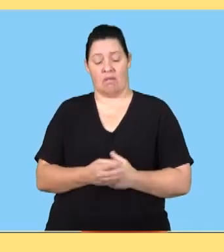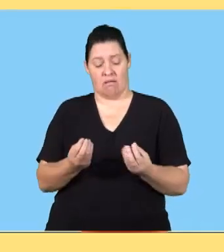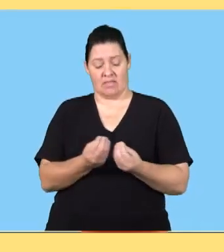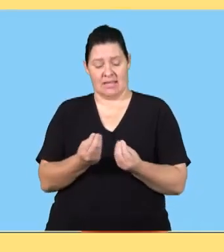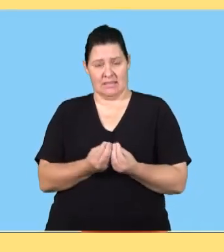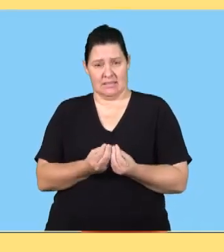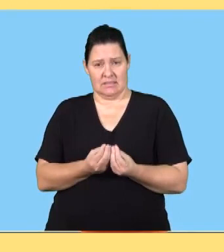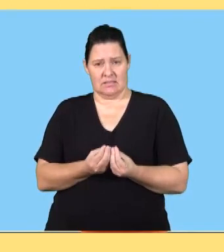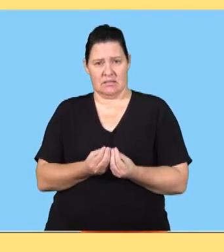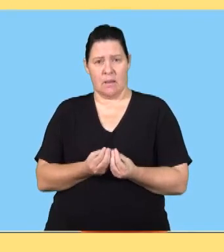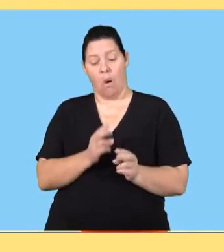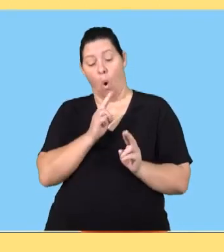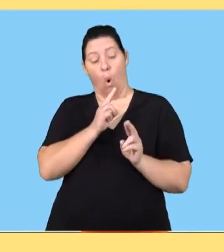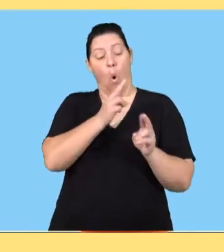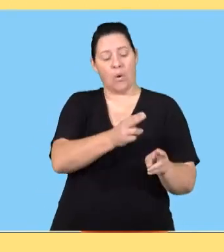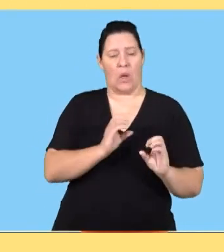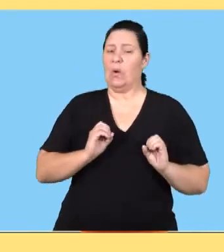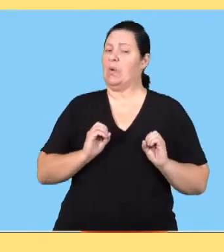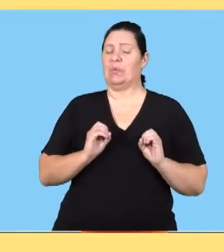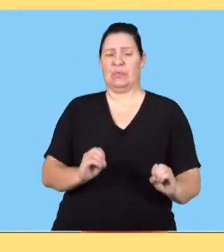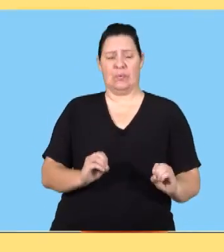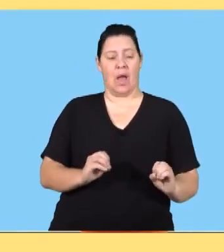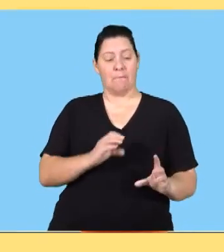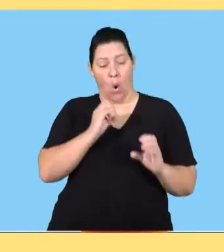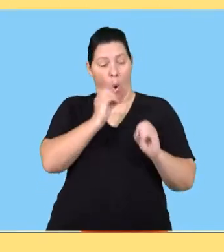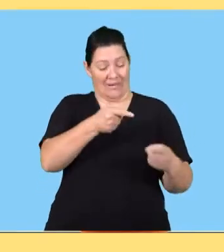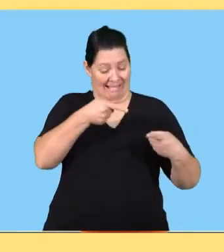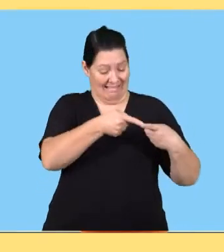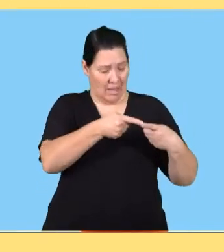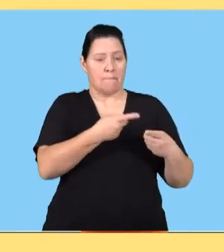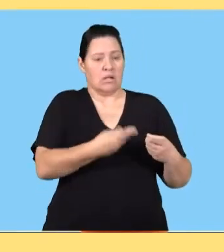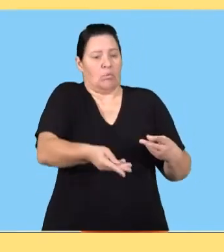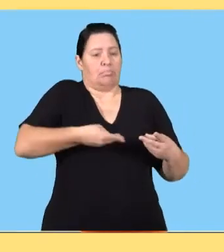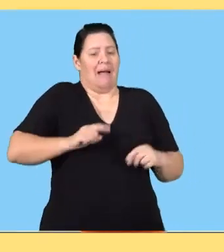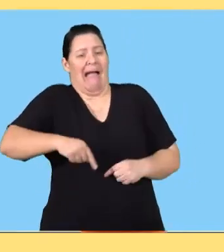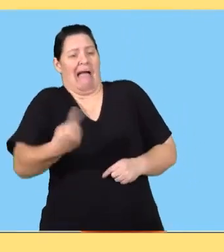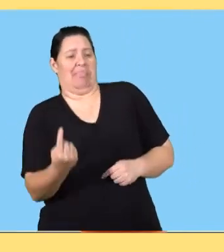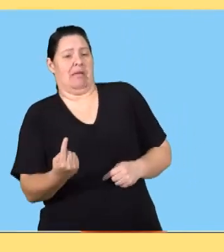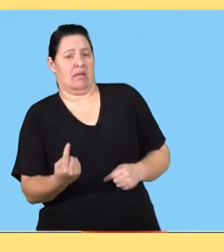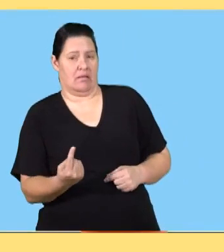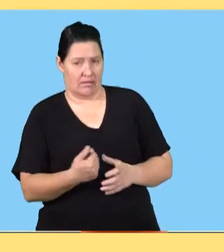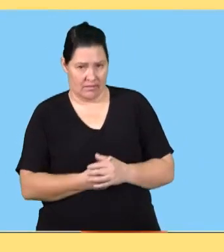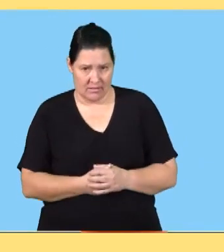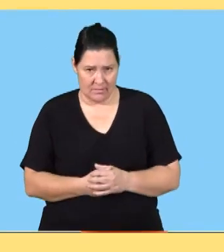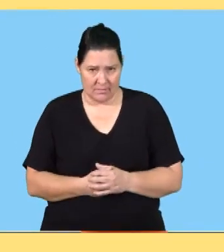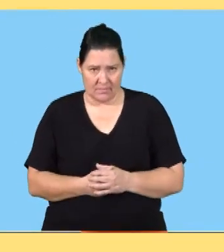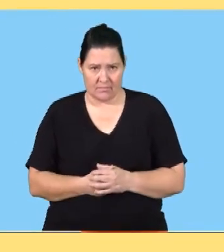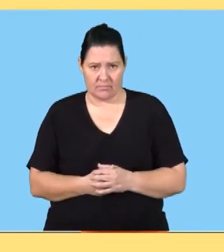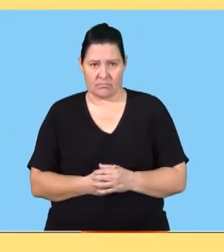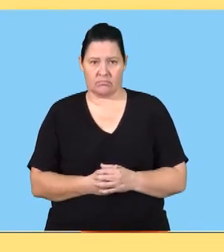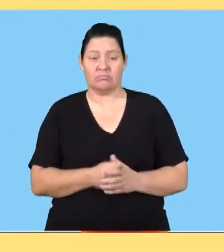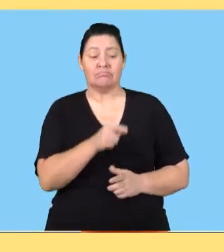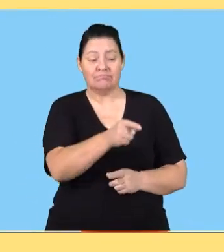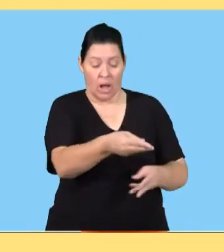the goods are not what was ordered. In other words, you ordered a particular type of goods, but then you receive a different type of